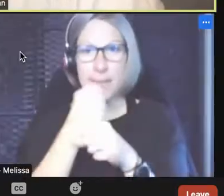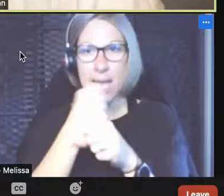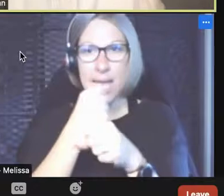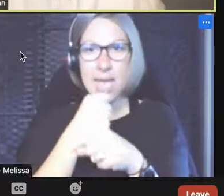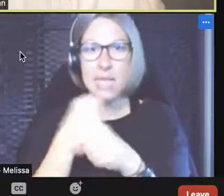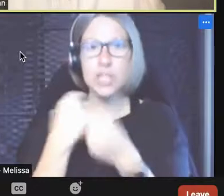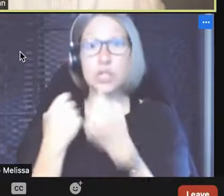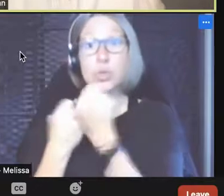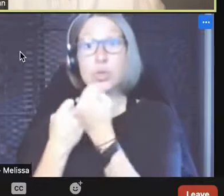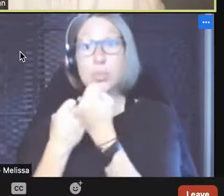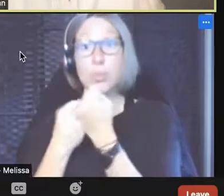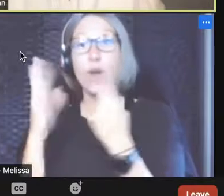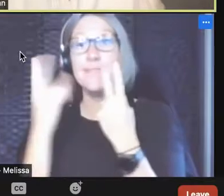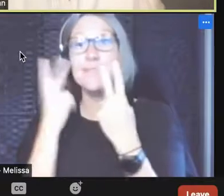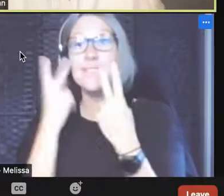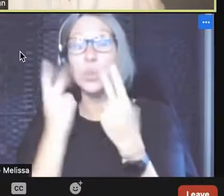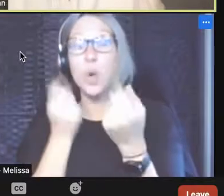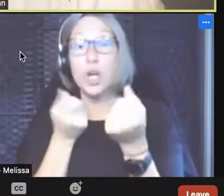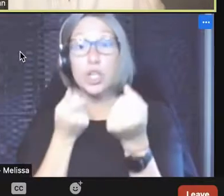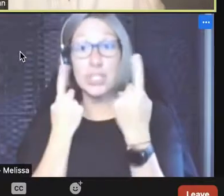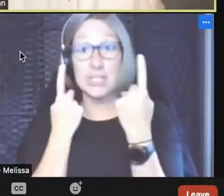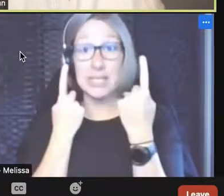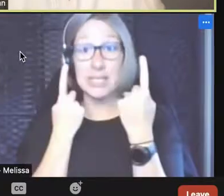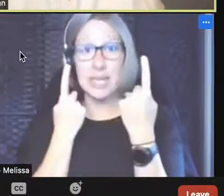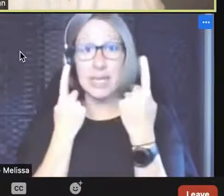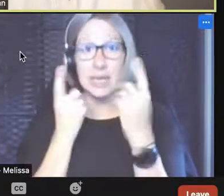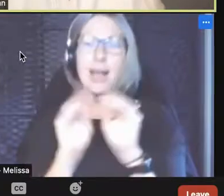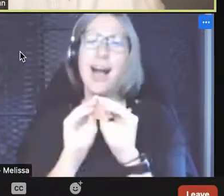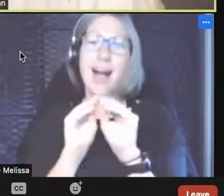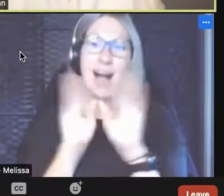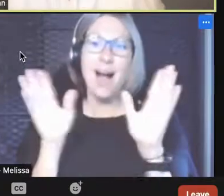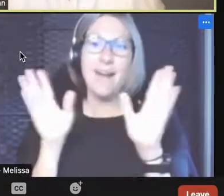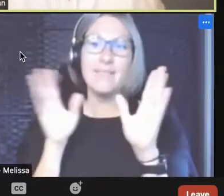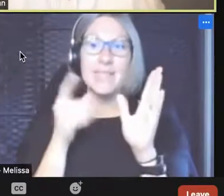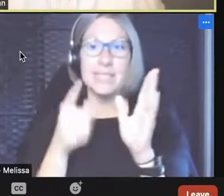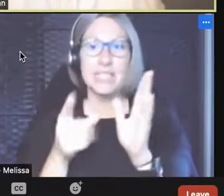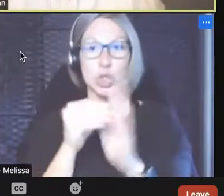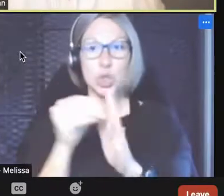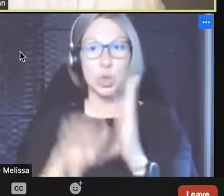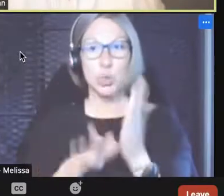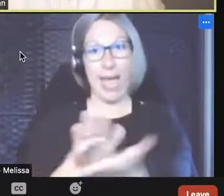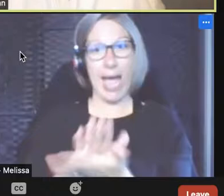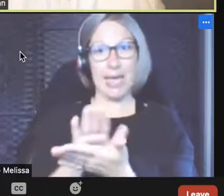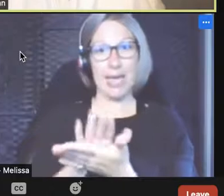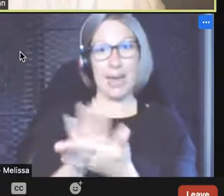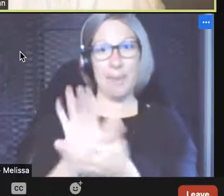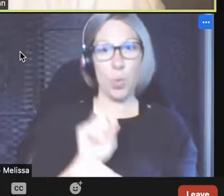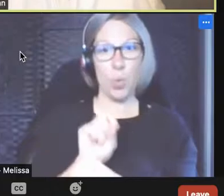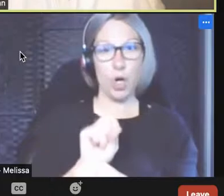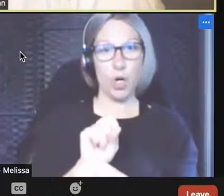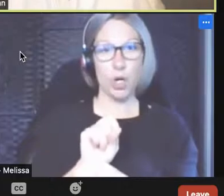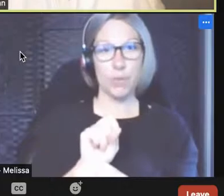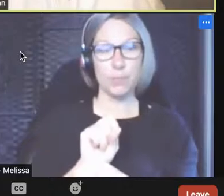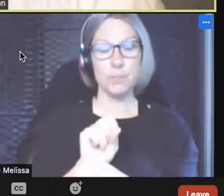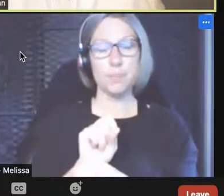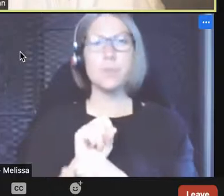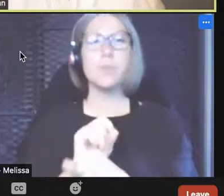support her visual understanding of it. This is obviously a student who's doing academic work. So in her case,